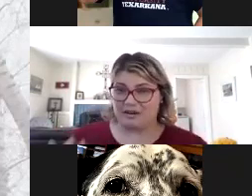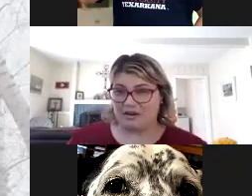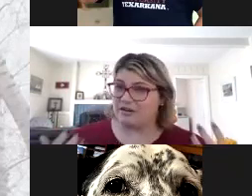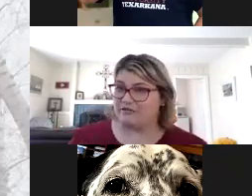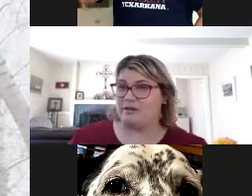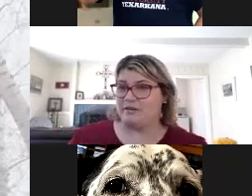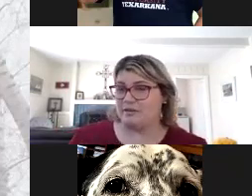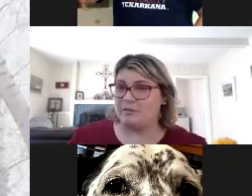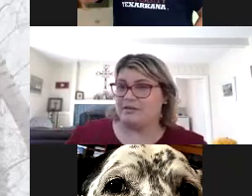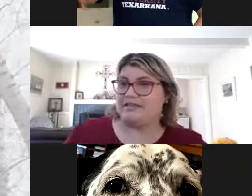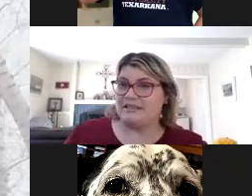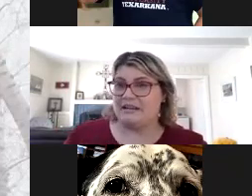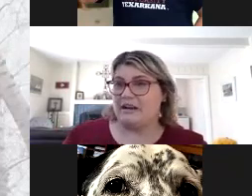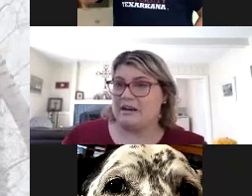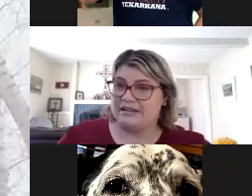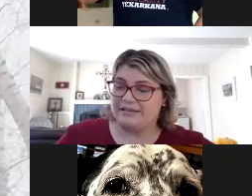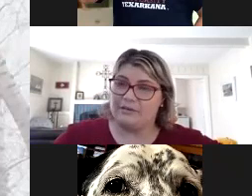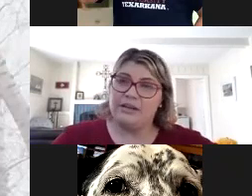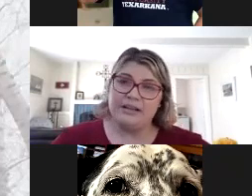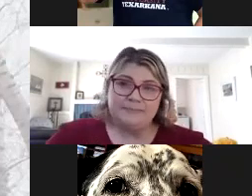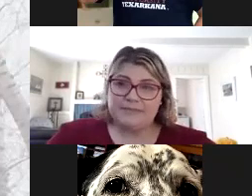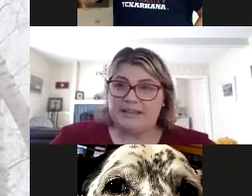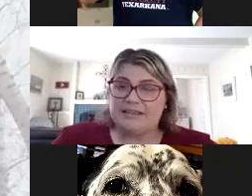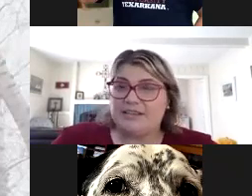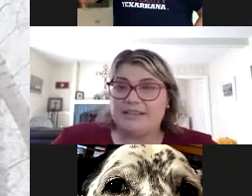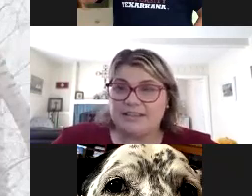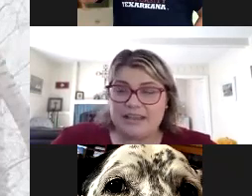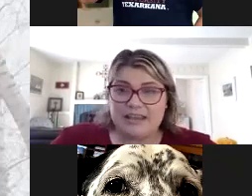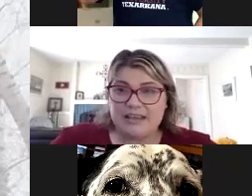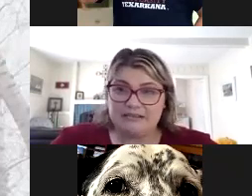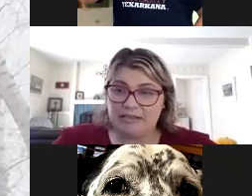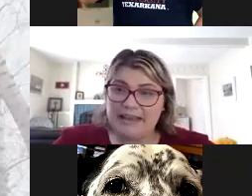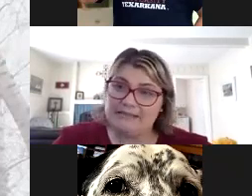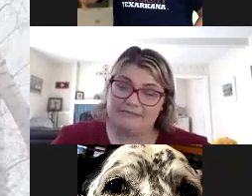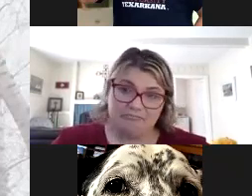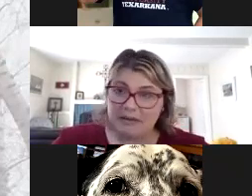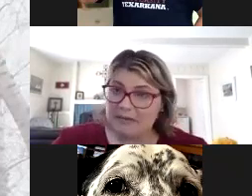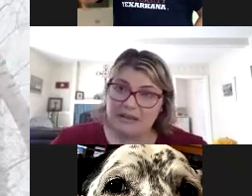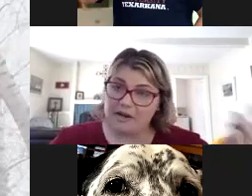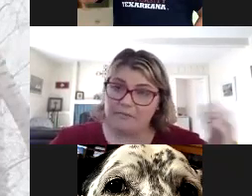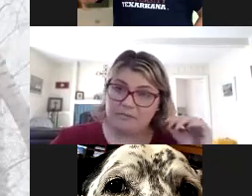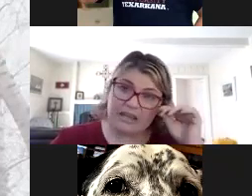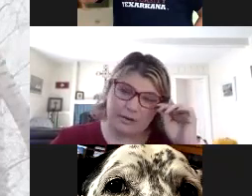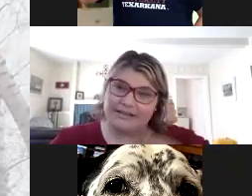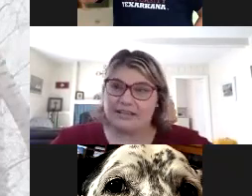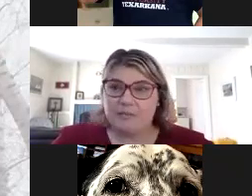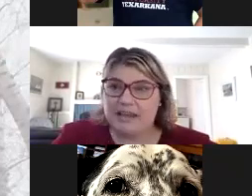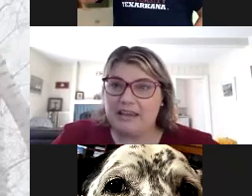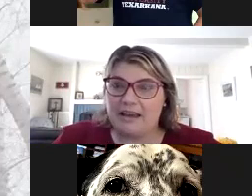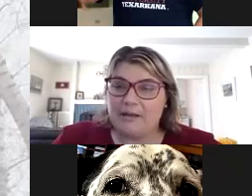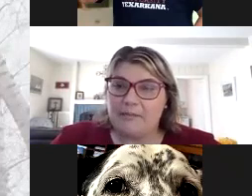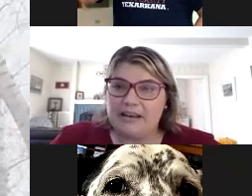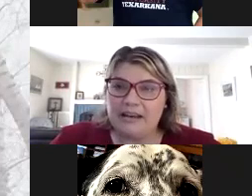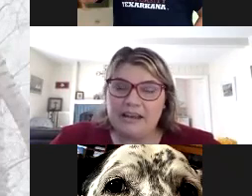that there aren't governmental supports in the economy. So it's just let the economy be what it's going to